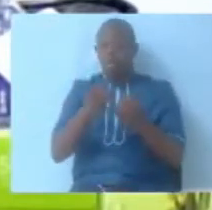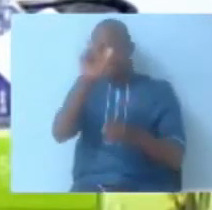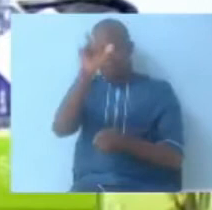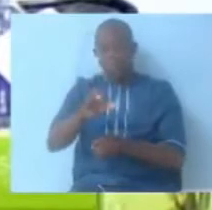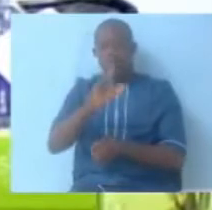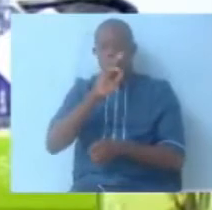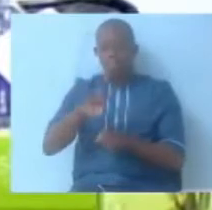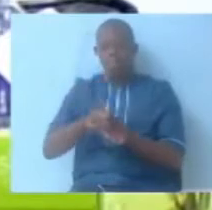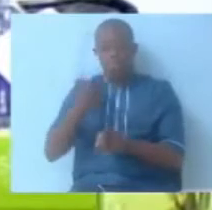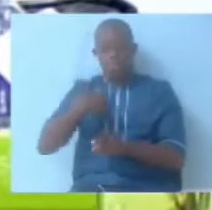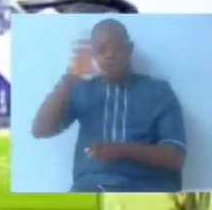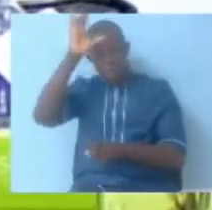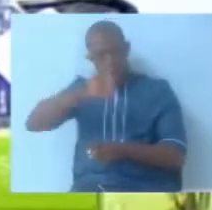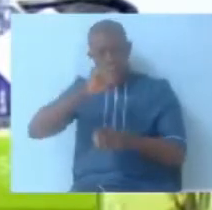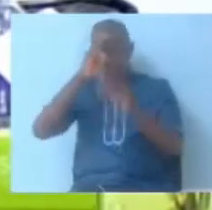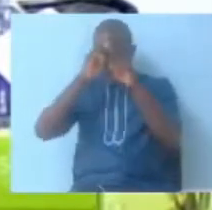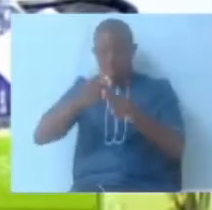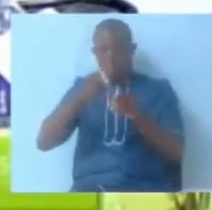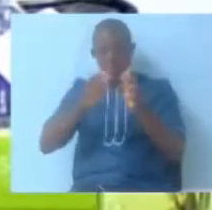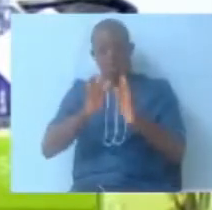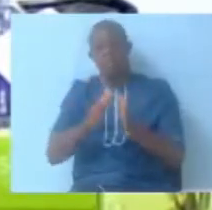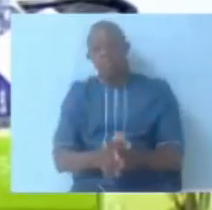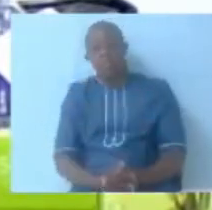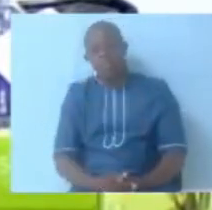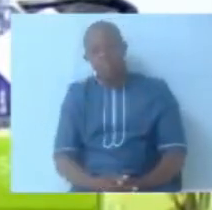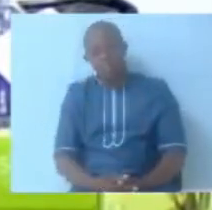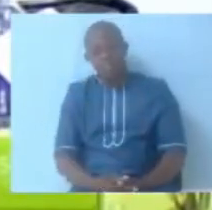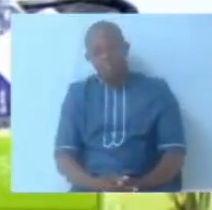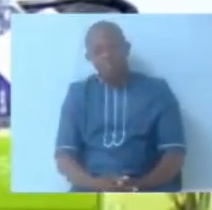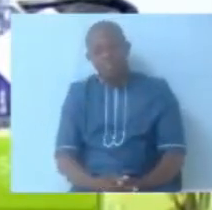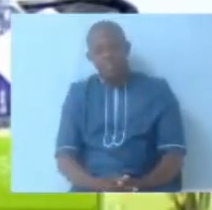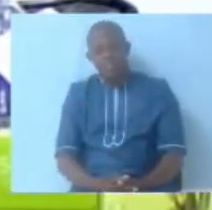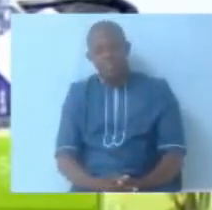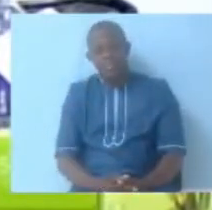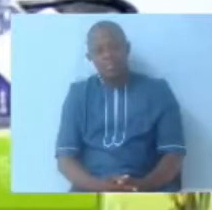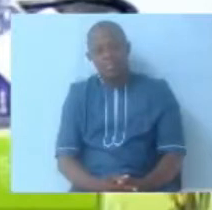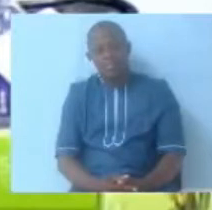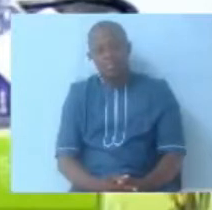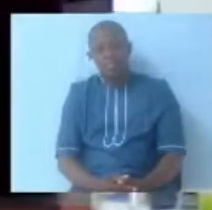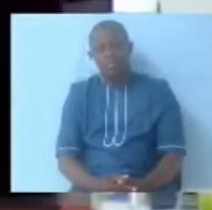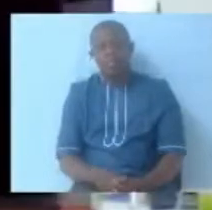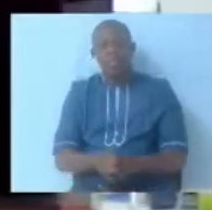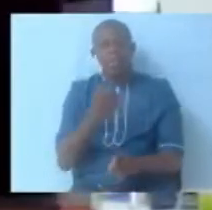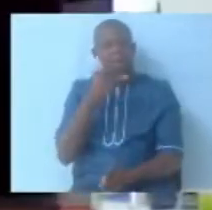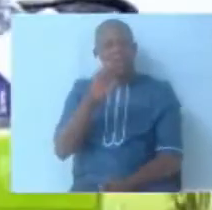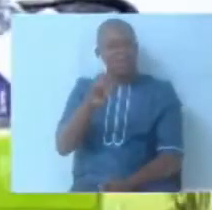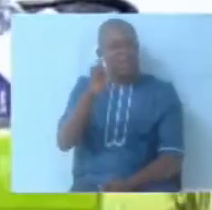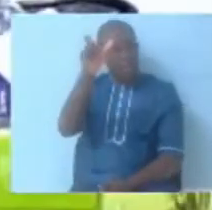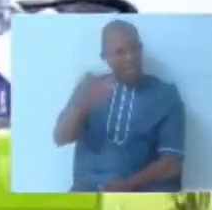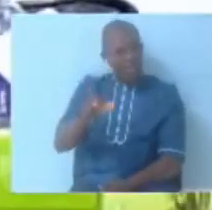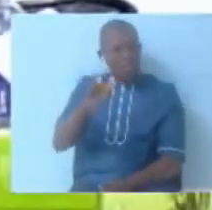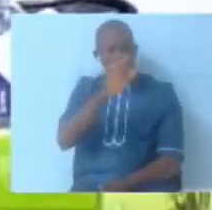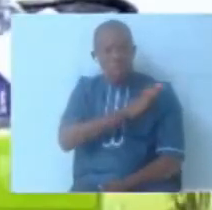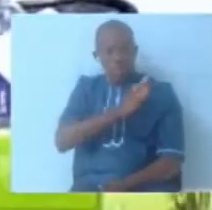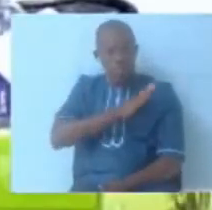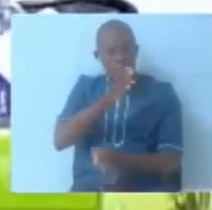molem meya lonko alakulu ake bambandi bakele naba atamandila. Was he also here on technical assistance? Yes, he